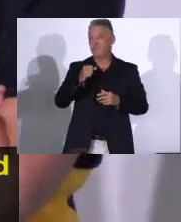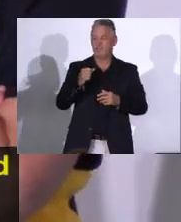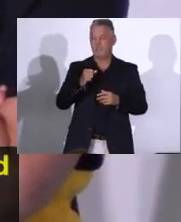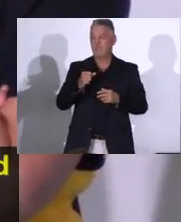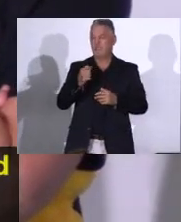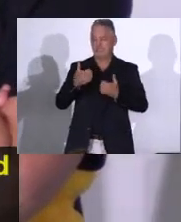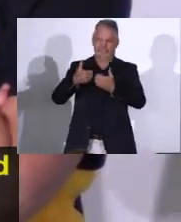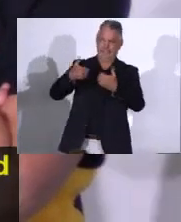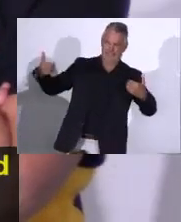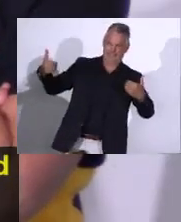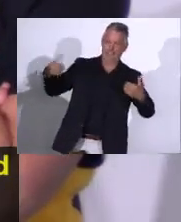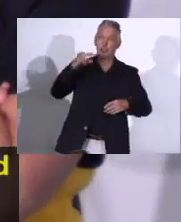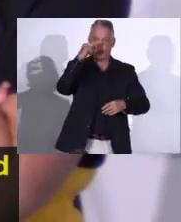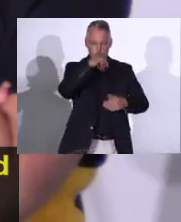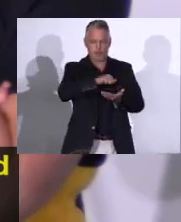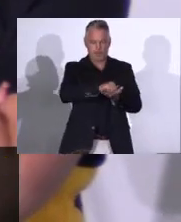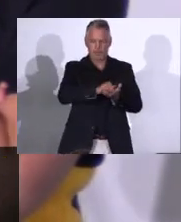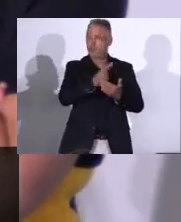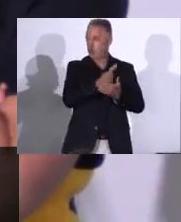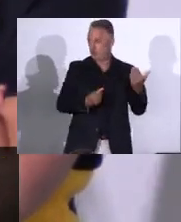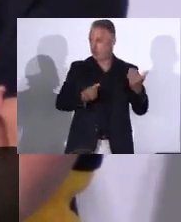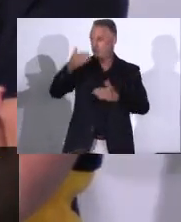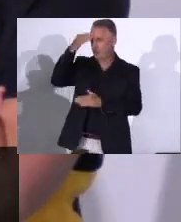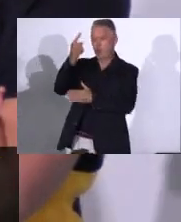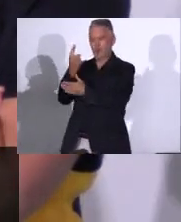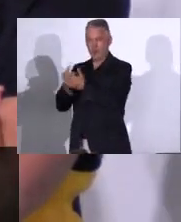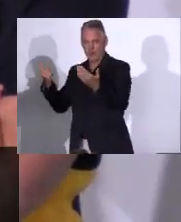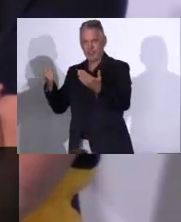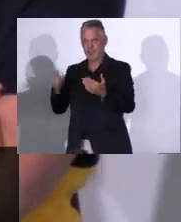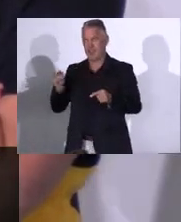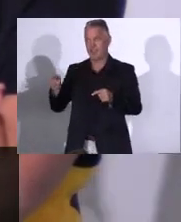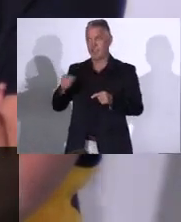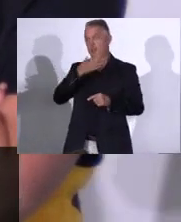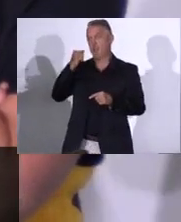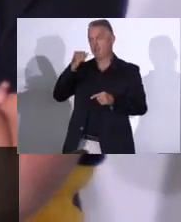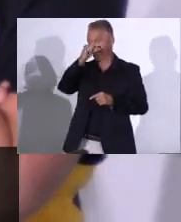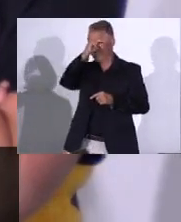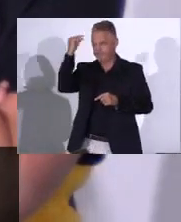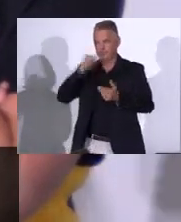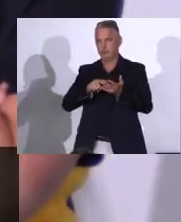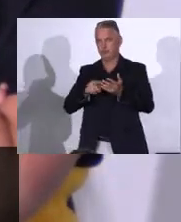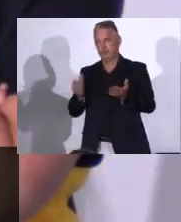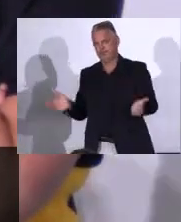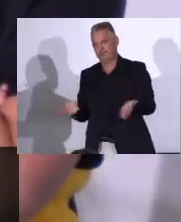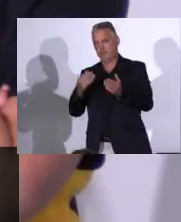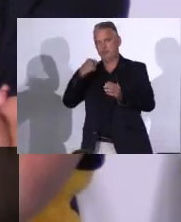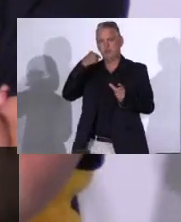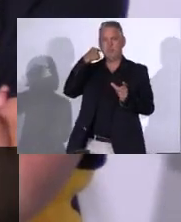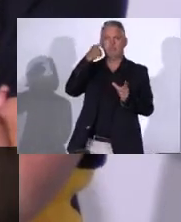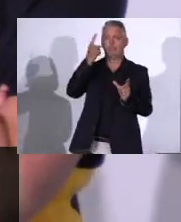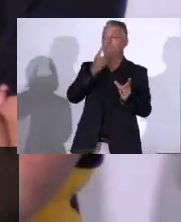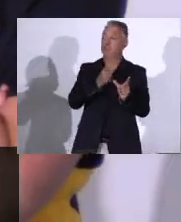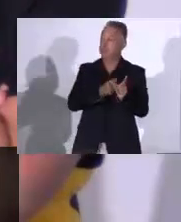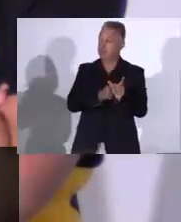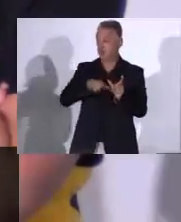that's on our agenda, working with Netball Victoria and Netball Australia with that as well. Had some fantastic conversations with Netball Australia, and we really felt as though it needed